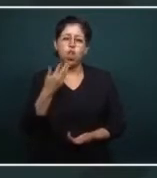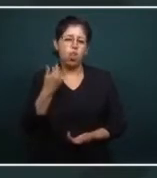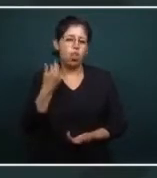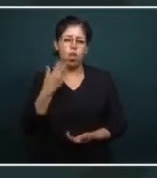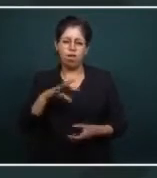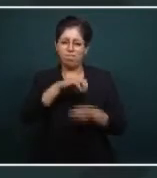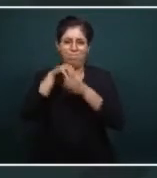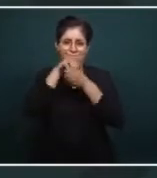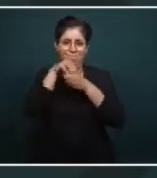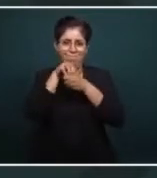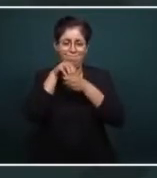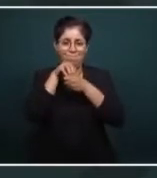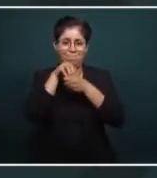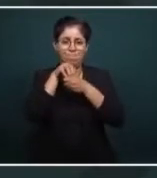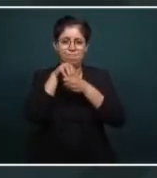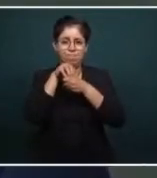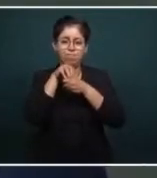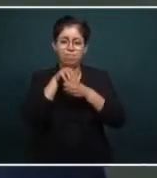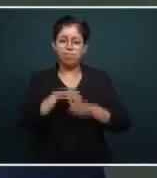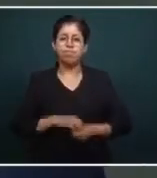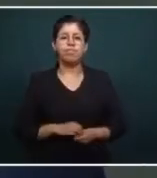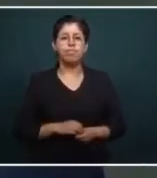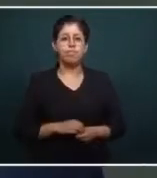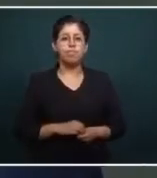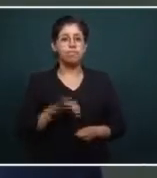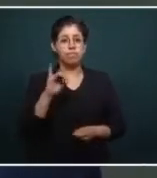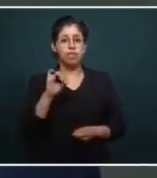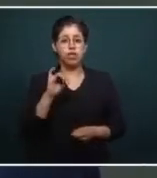do not have overpopulation. En el